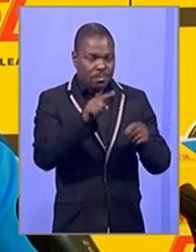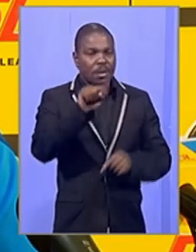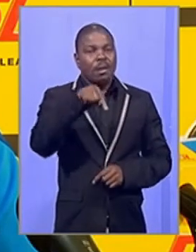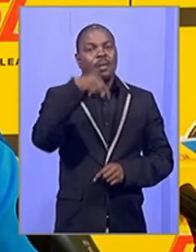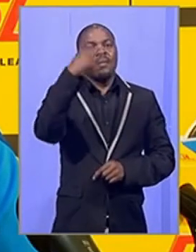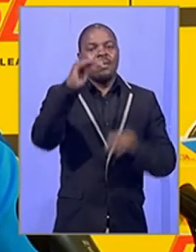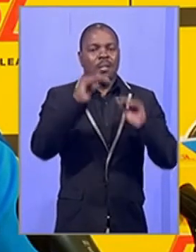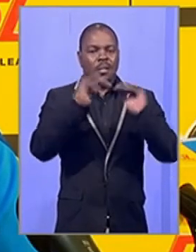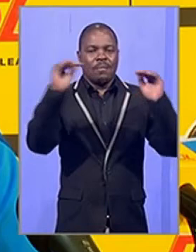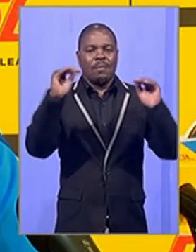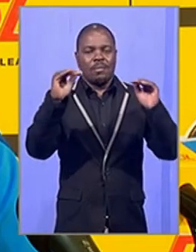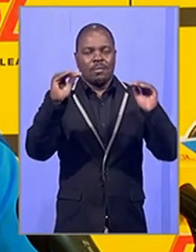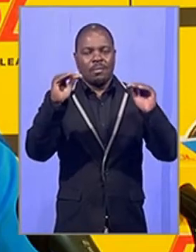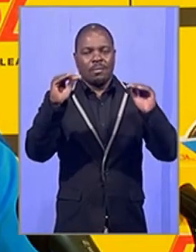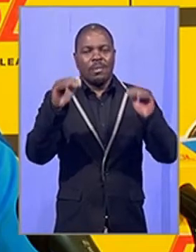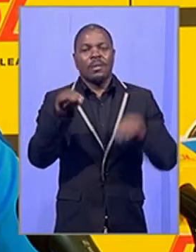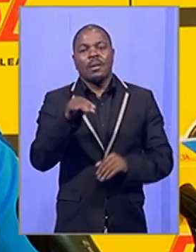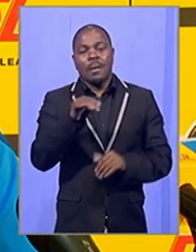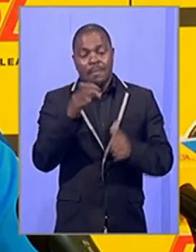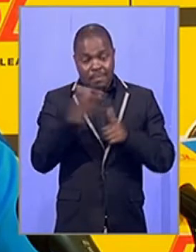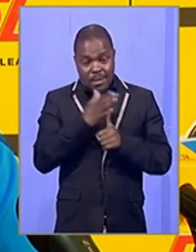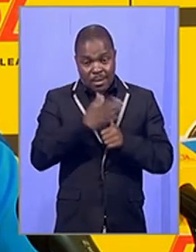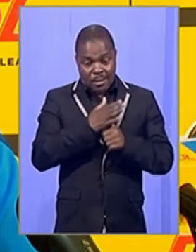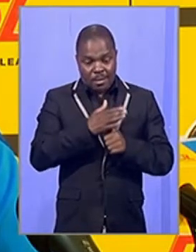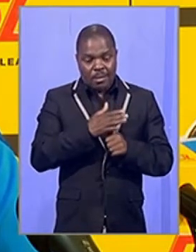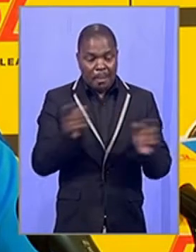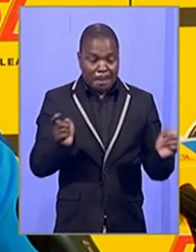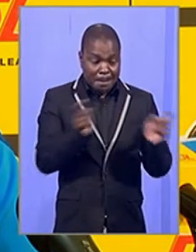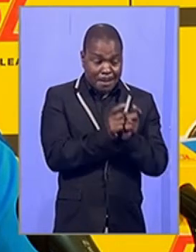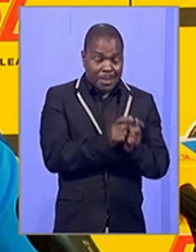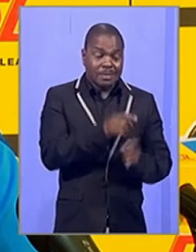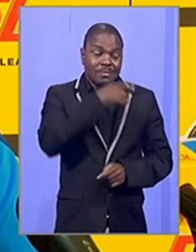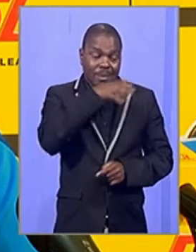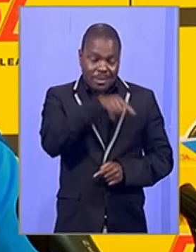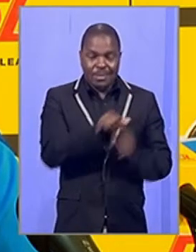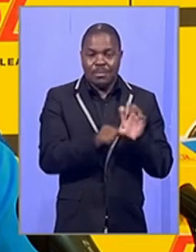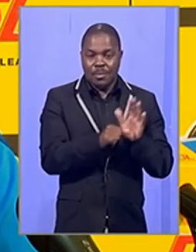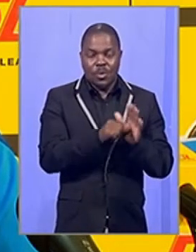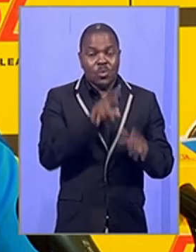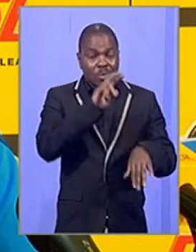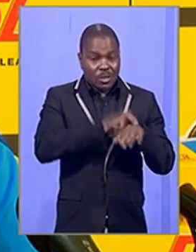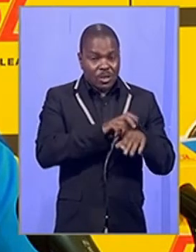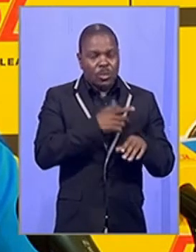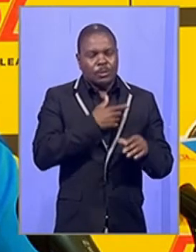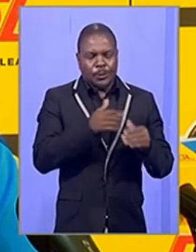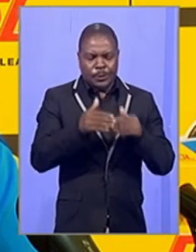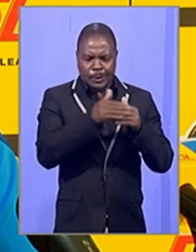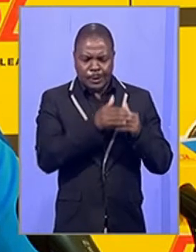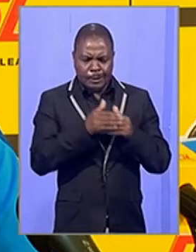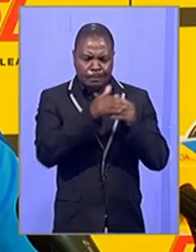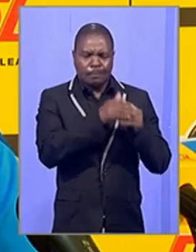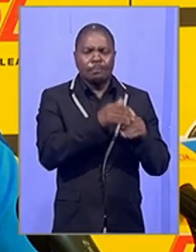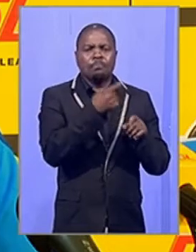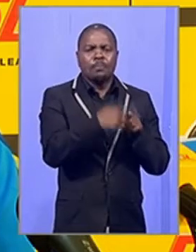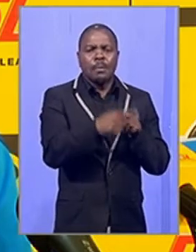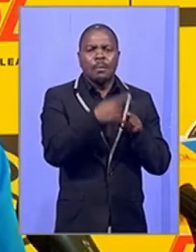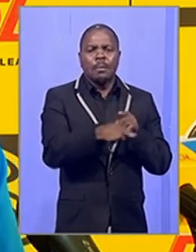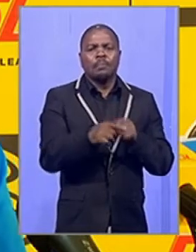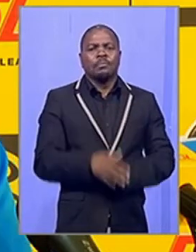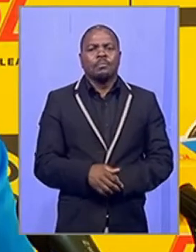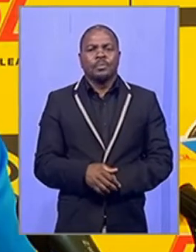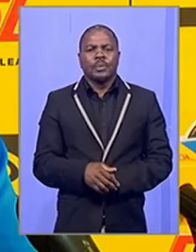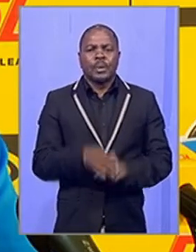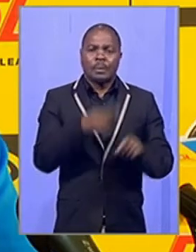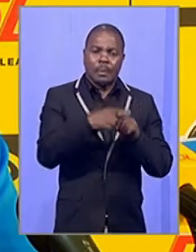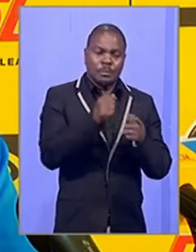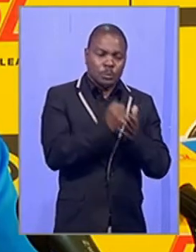round of the competition, and that starts with the match that we are playing on Saturday, which we need to treat very carefully and make sure that